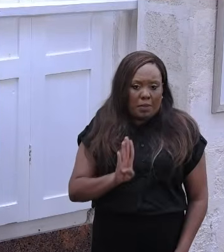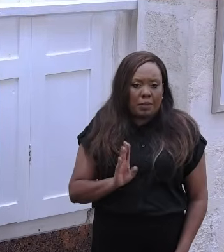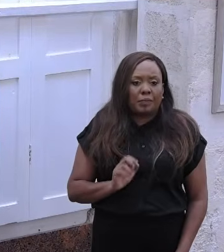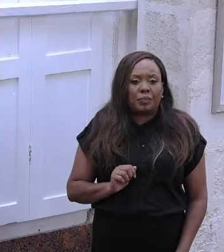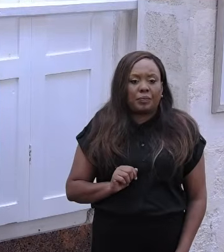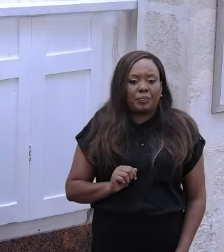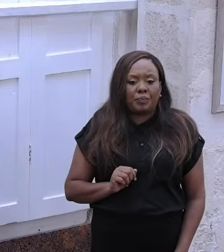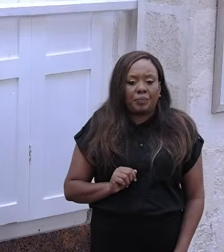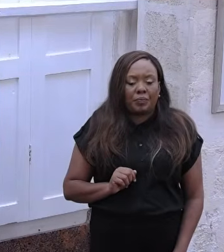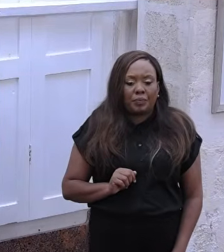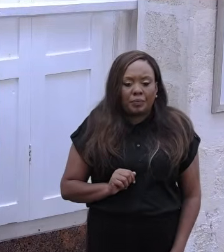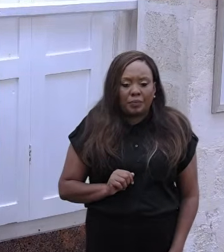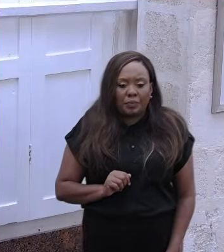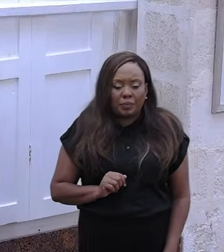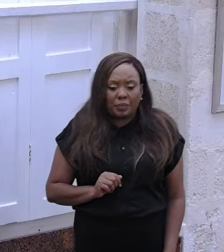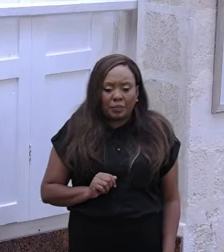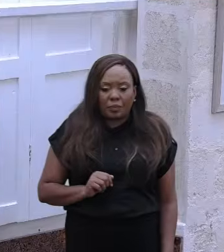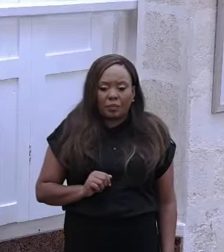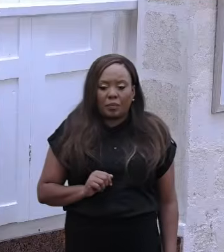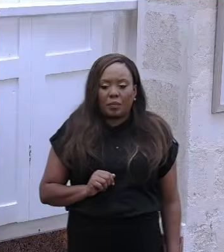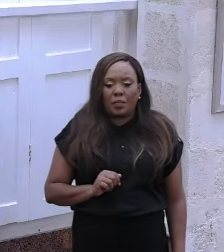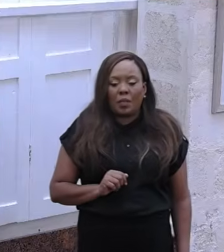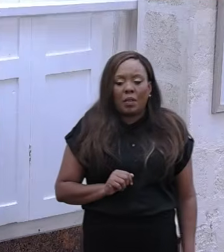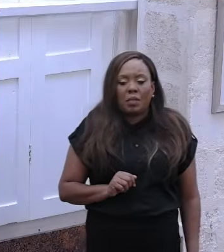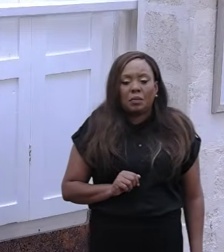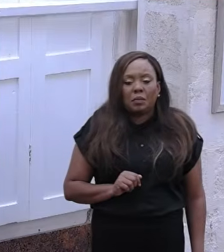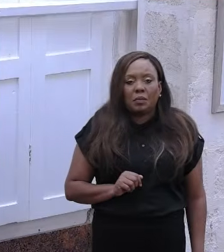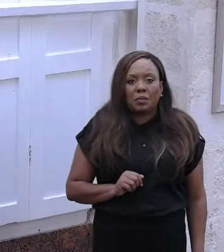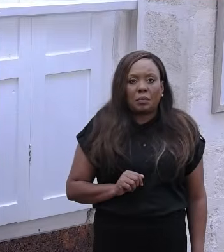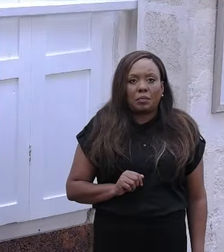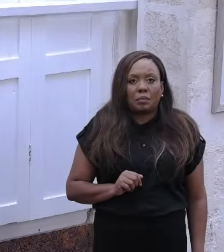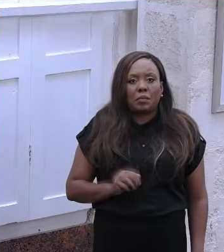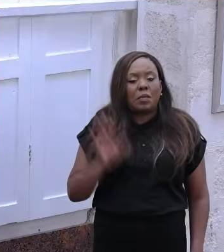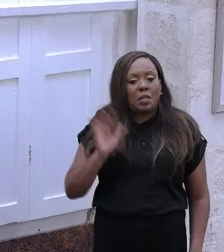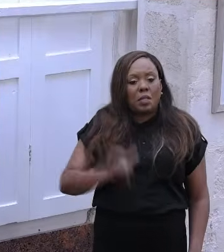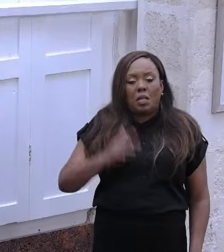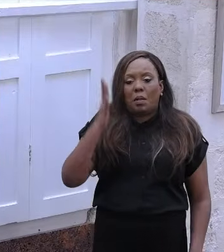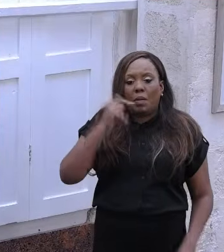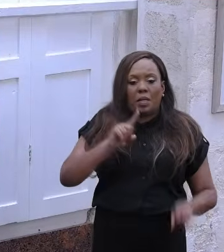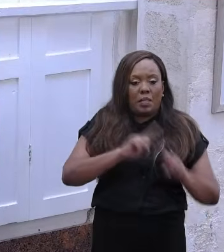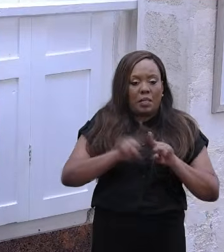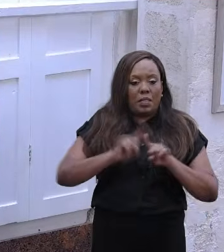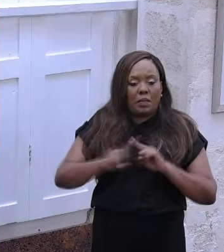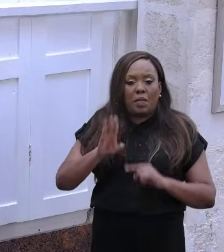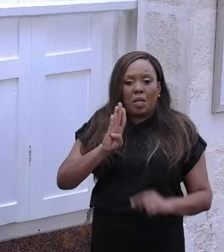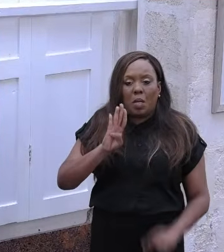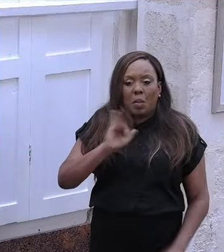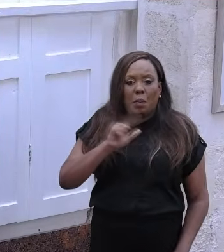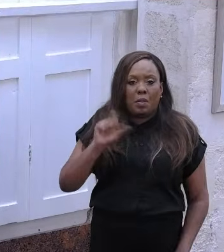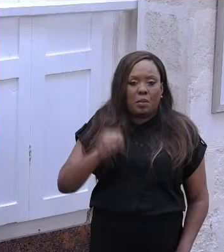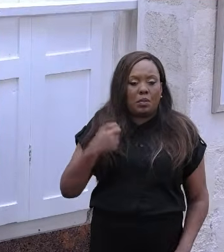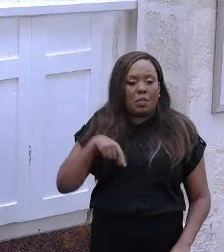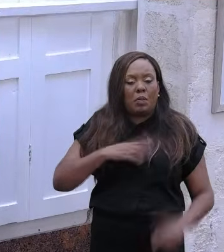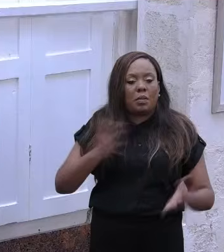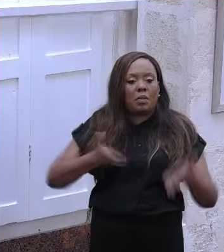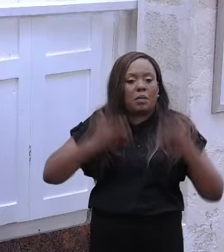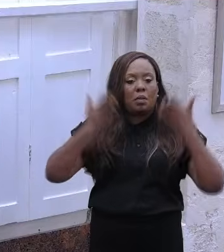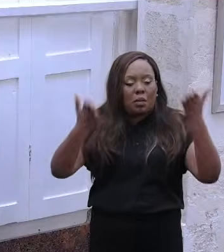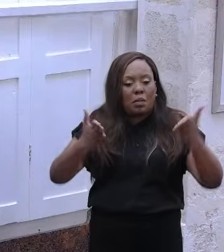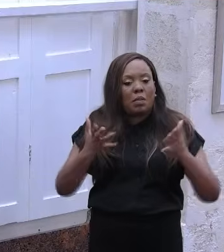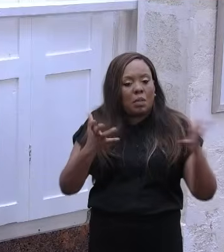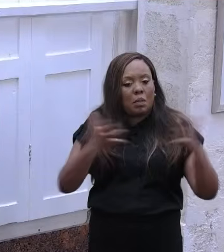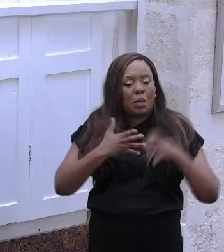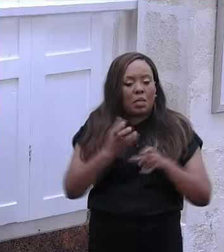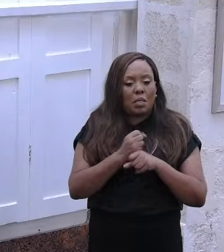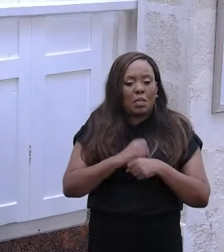every way with the various bills that we bring to make sure that we don't create any loopholes that would allow for